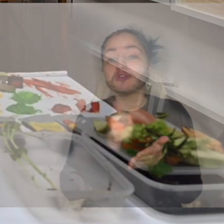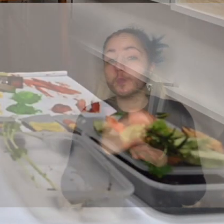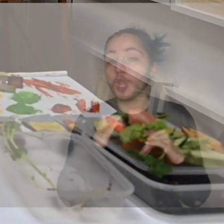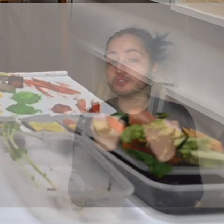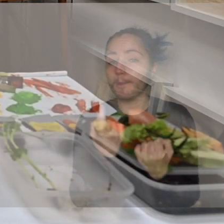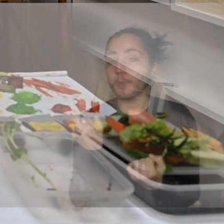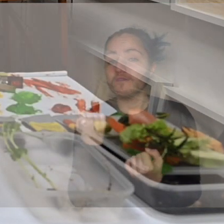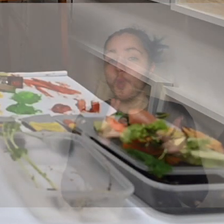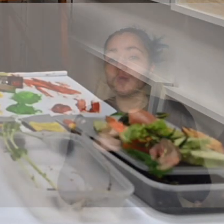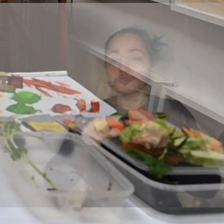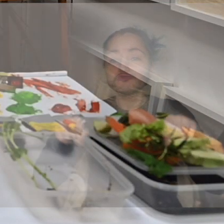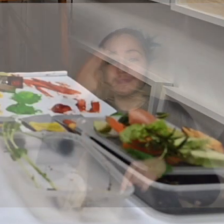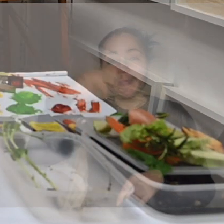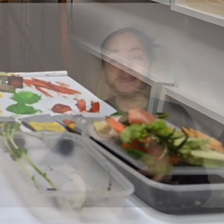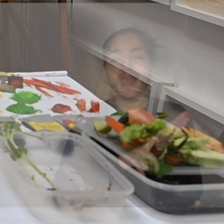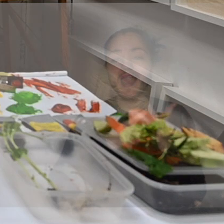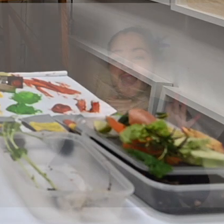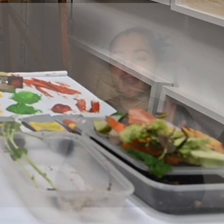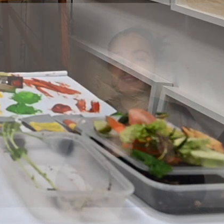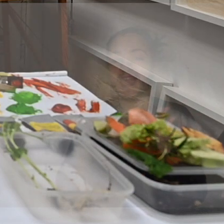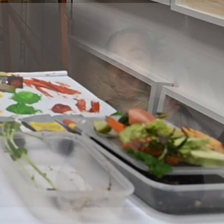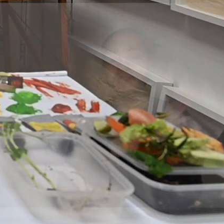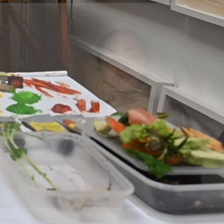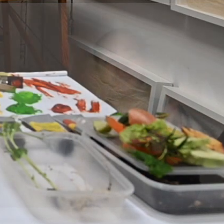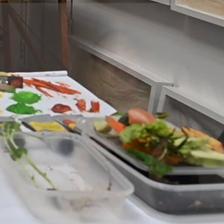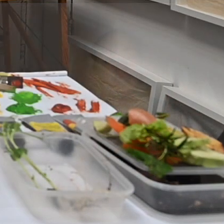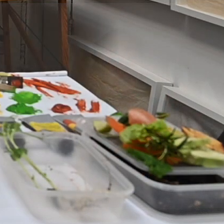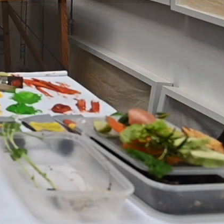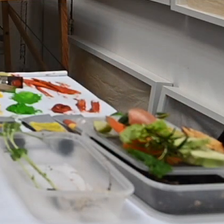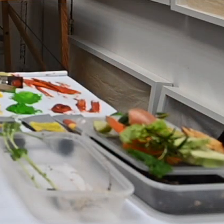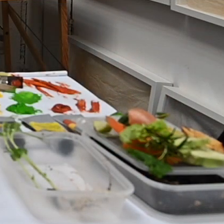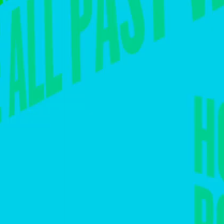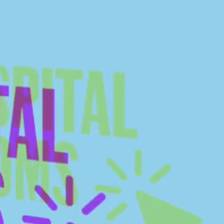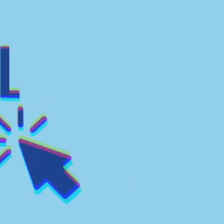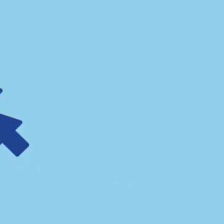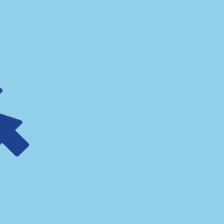workshop for hospital rooms, and my name's Liz Elton. Thank you for joining me.